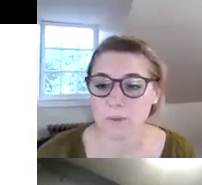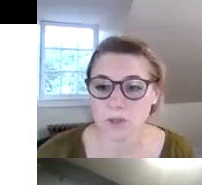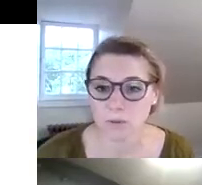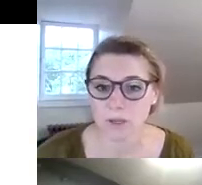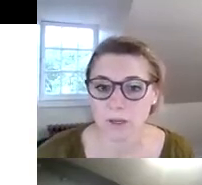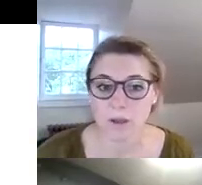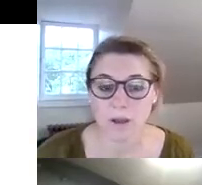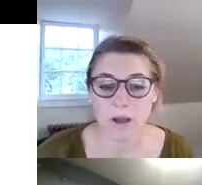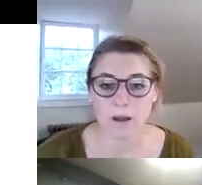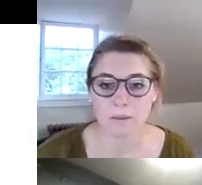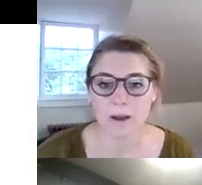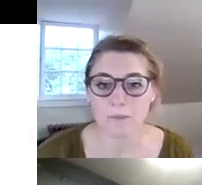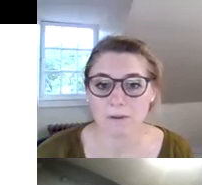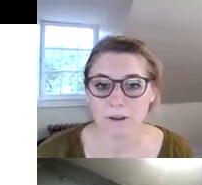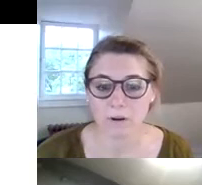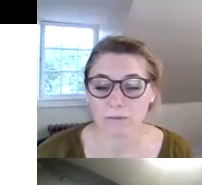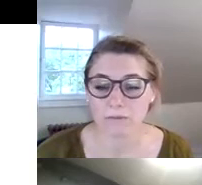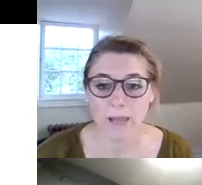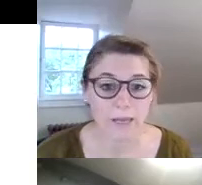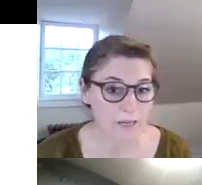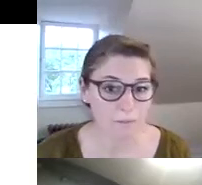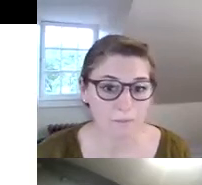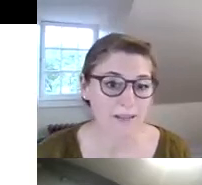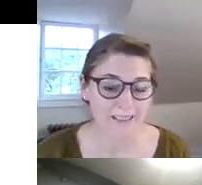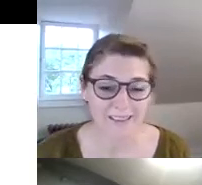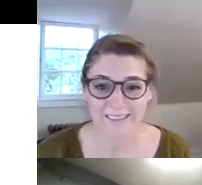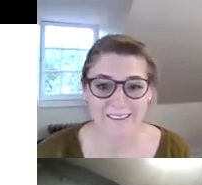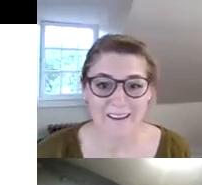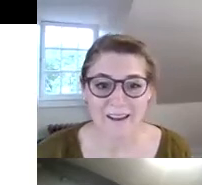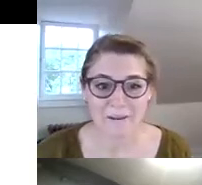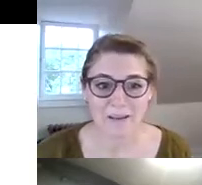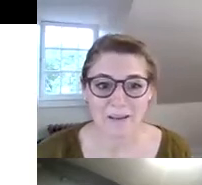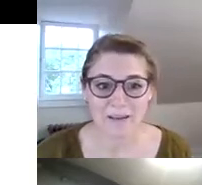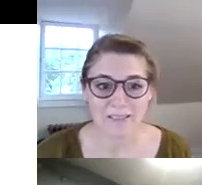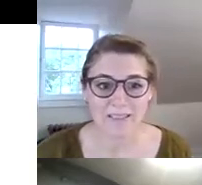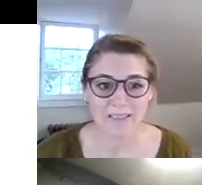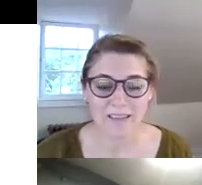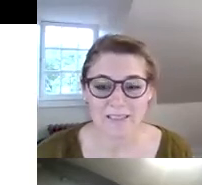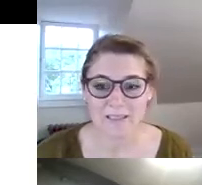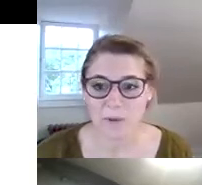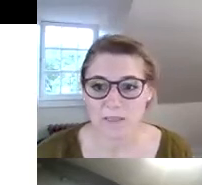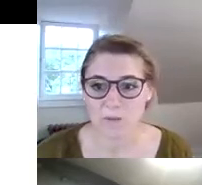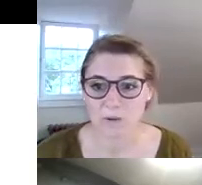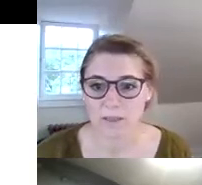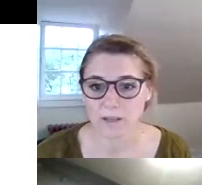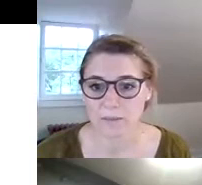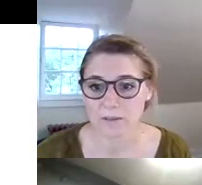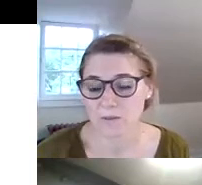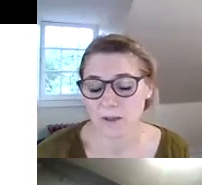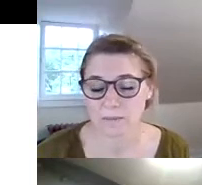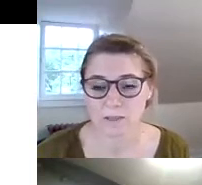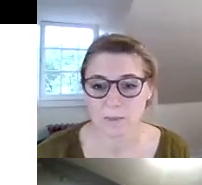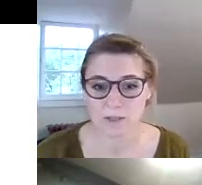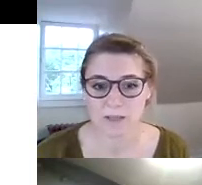and Beechwood. I am in favor of any bike lane connecting East and West Squirrel Hill. I